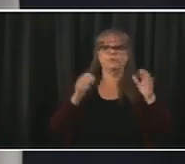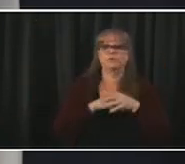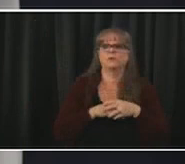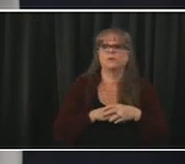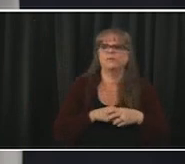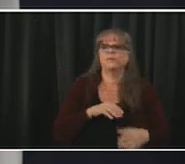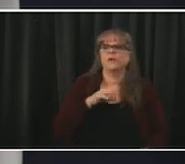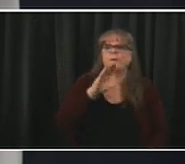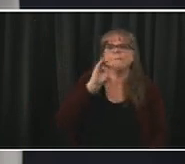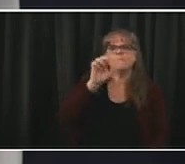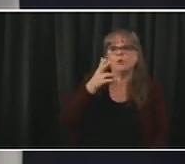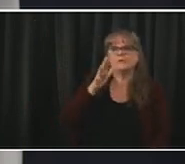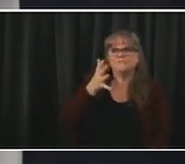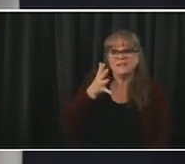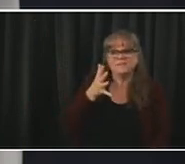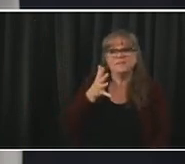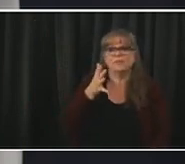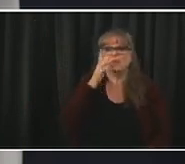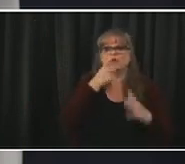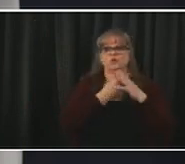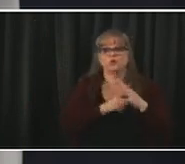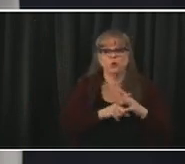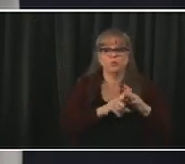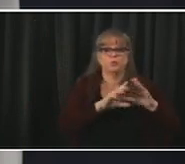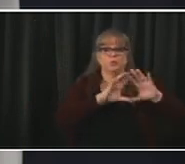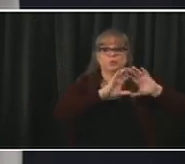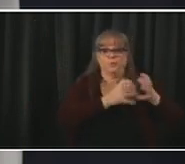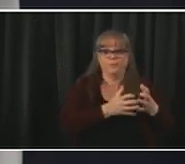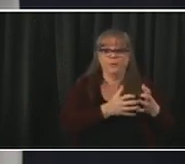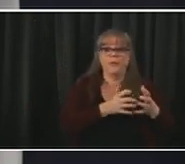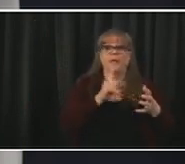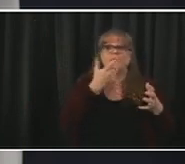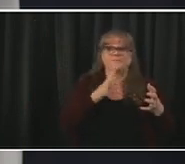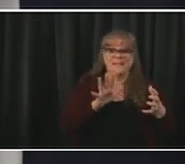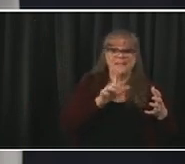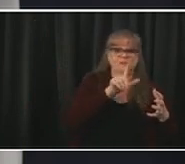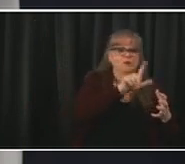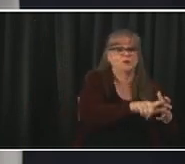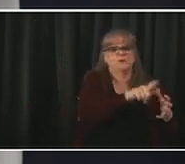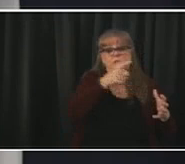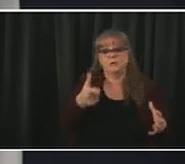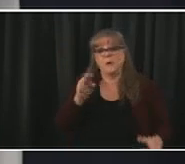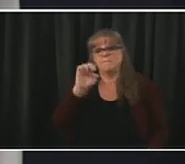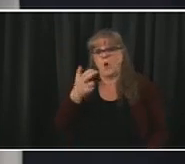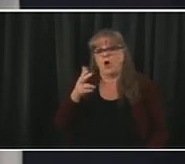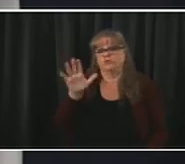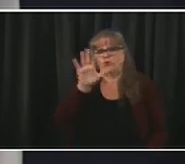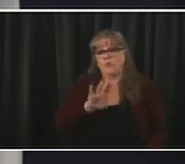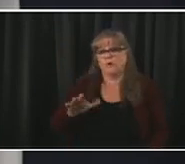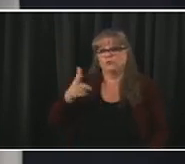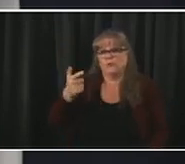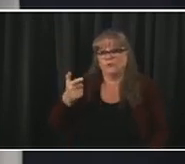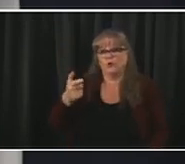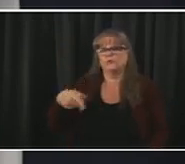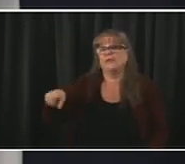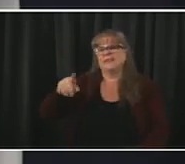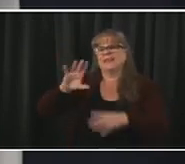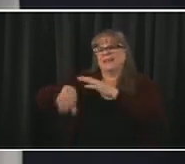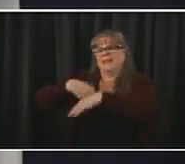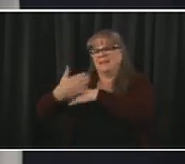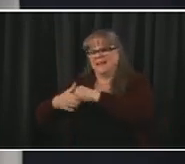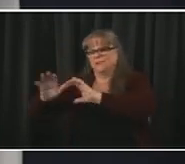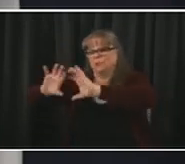around March 21st when you are eligible. And then you can simply sign up with the provider of your choice or